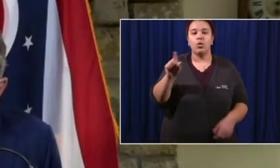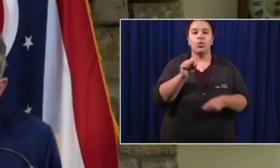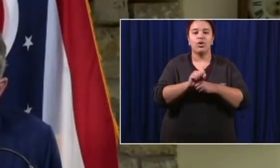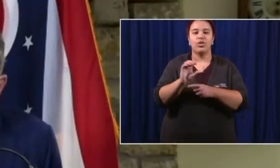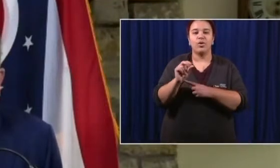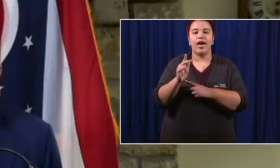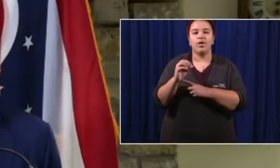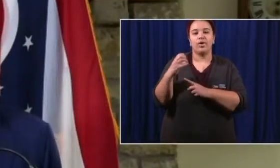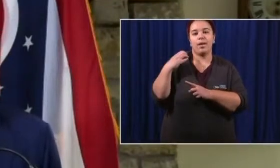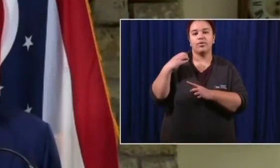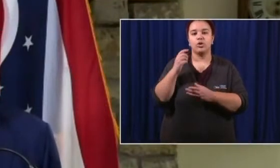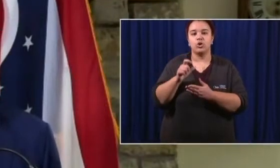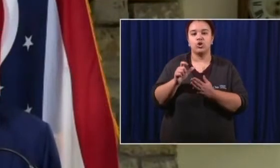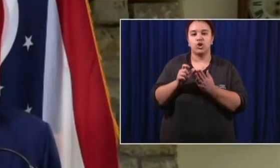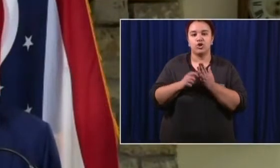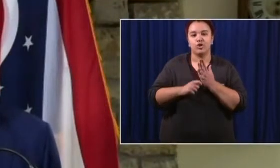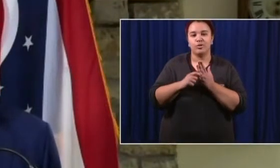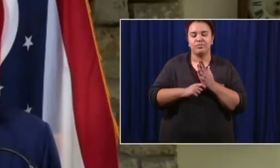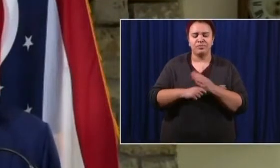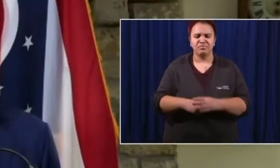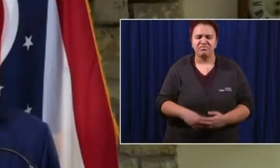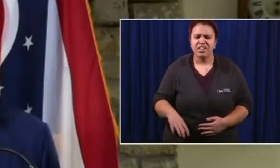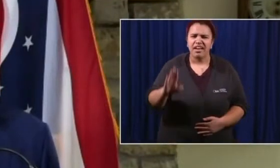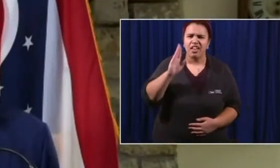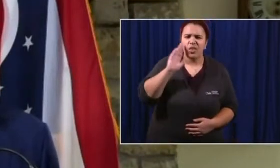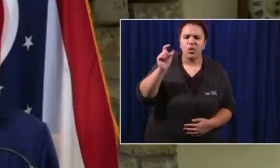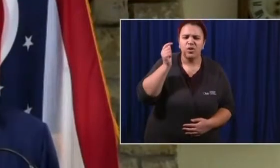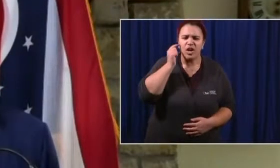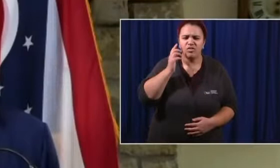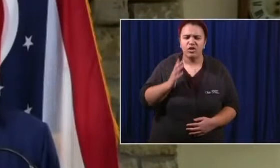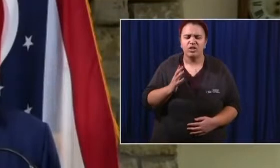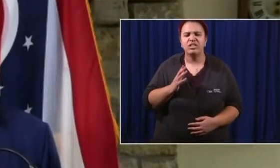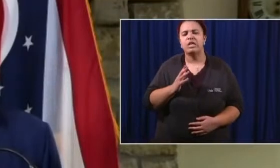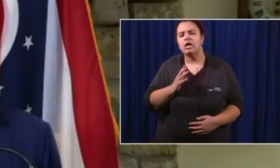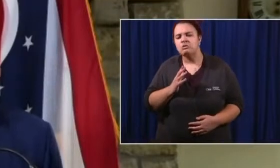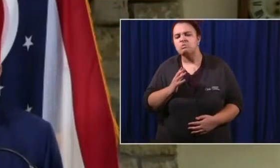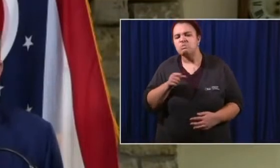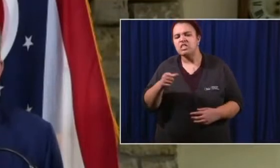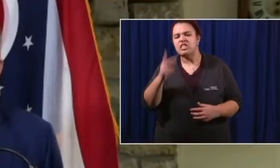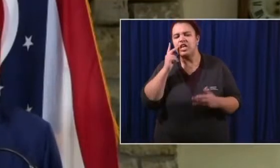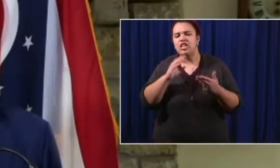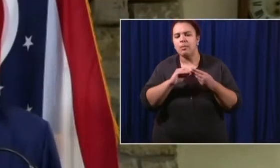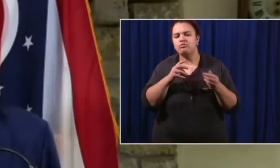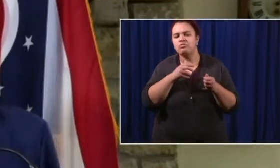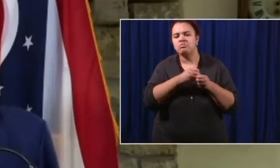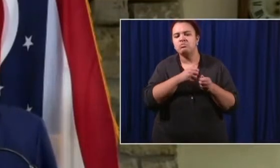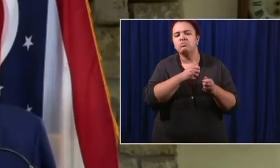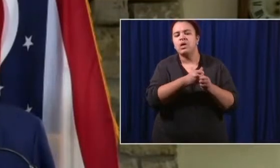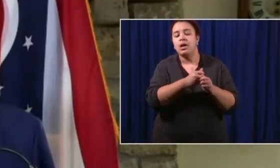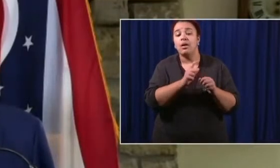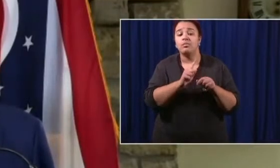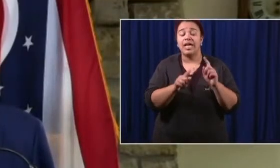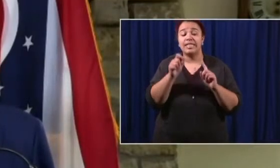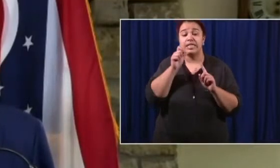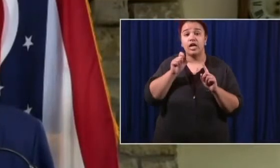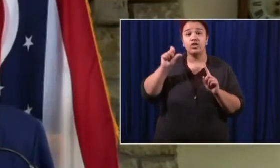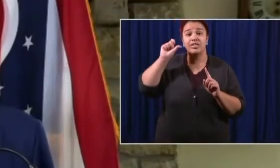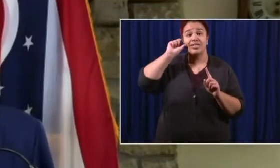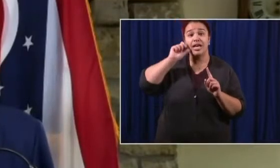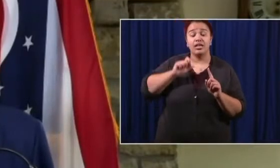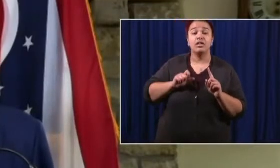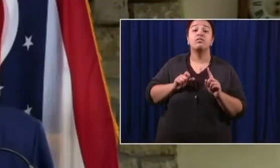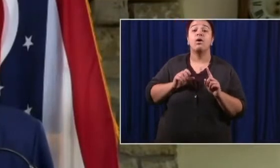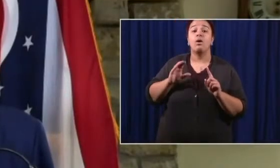Hi, Governor. This question hasn't been updated with today's numbers, but where things were yesterday, Ohio was set to fall short of